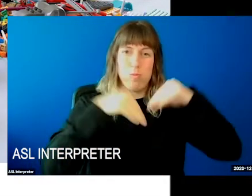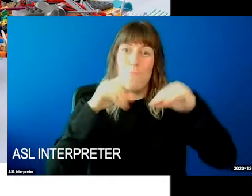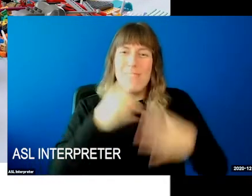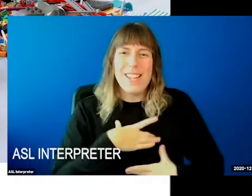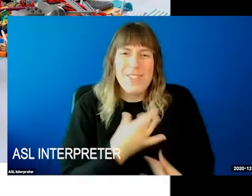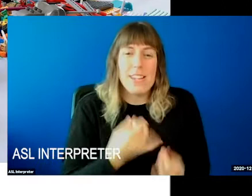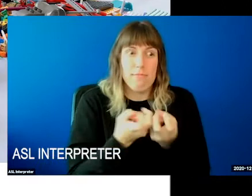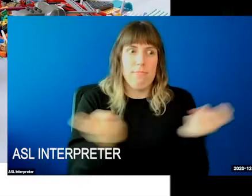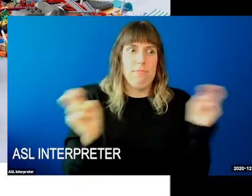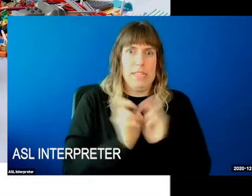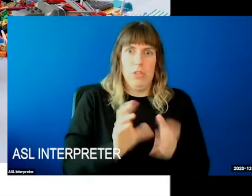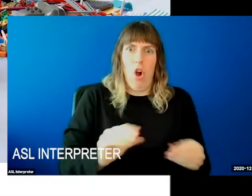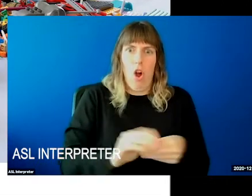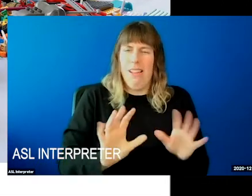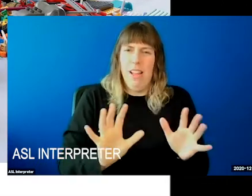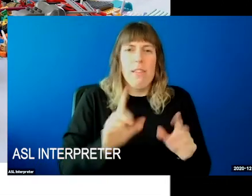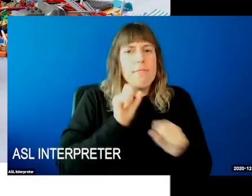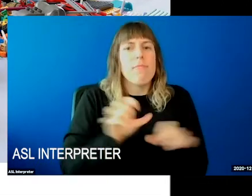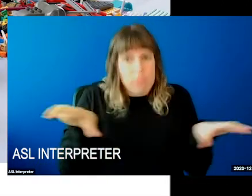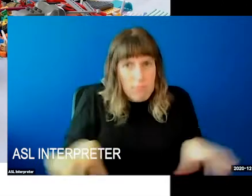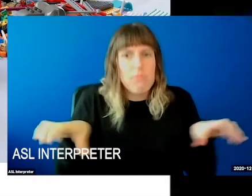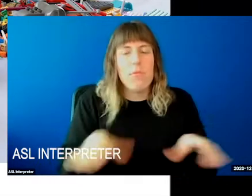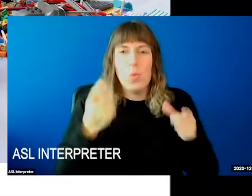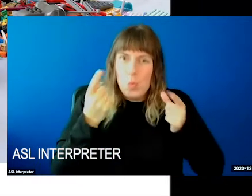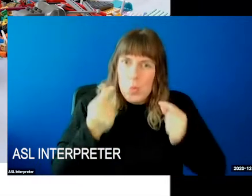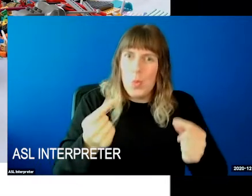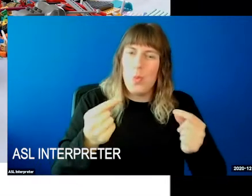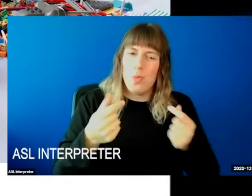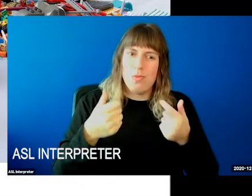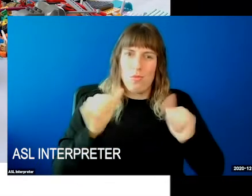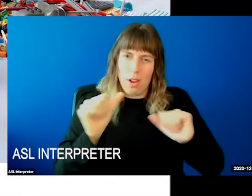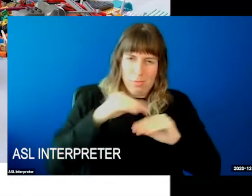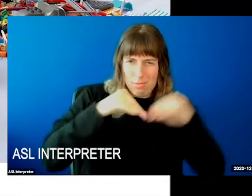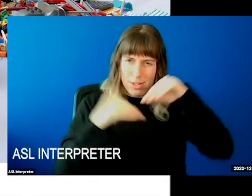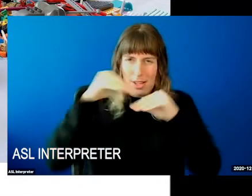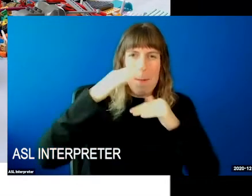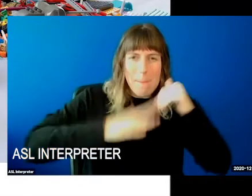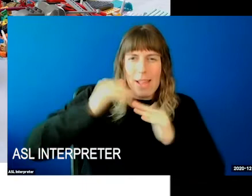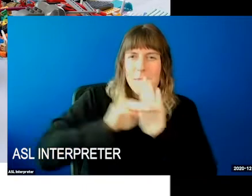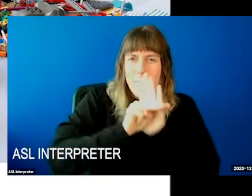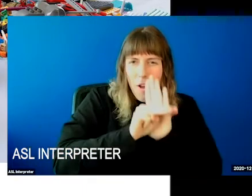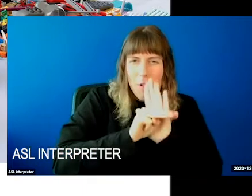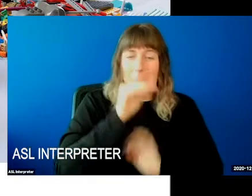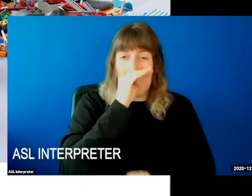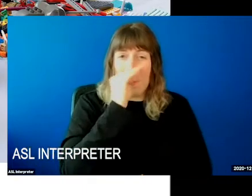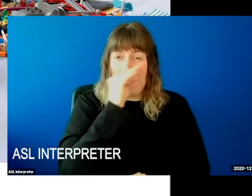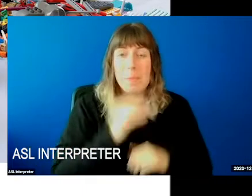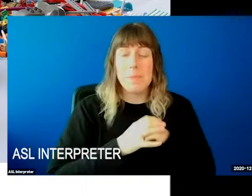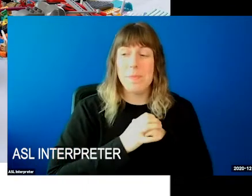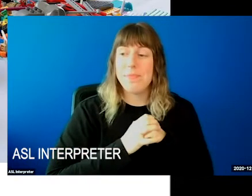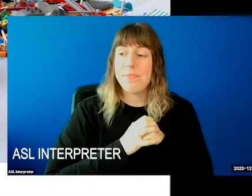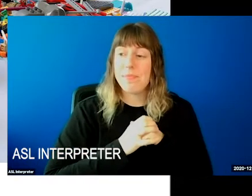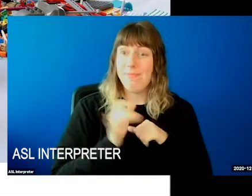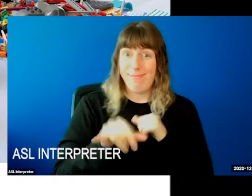just talk to each other, but to actually try to make a model of what you're talking about in one way or another. And